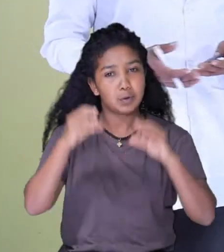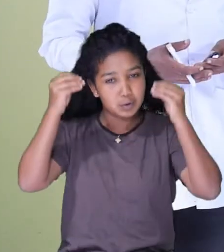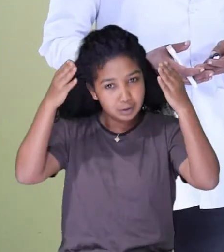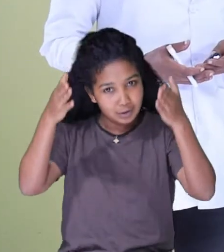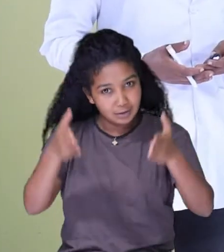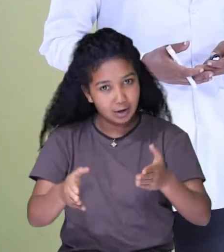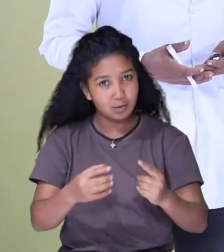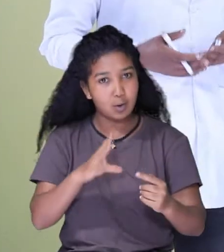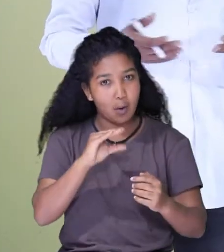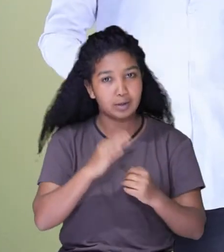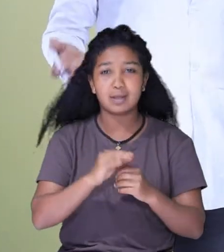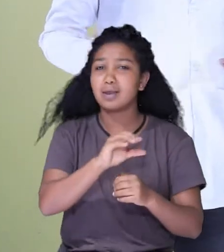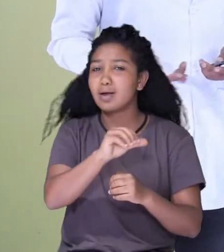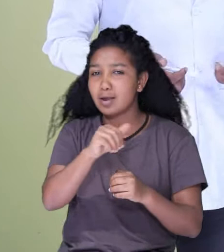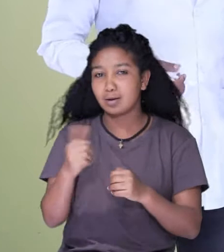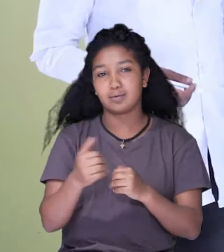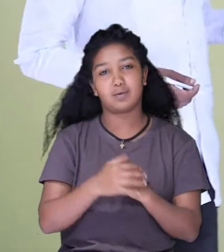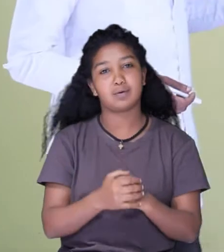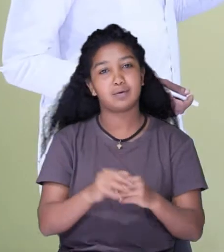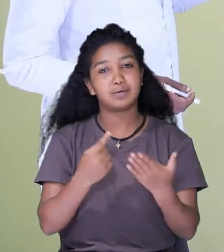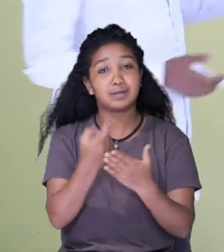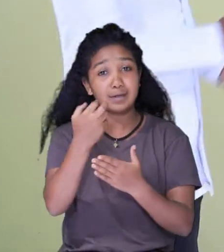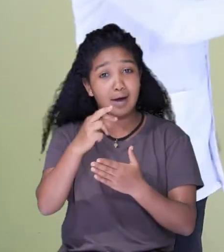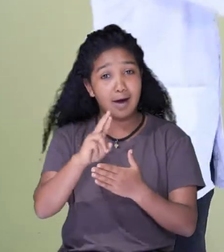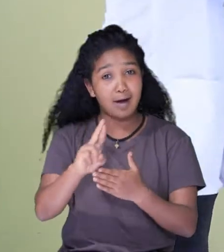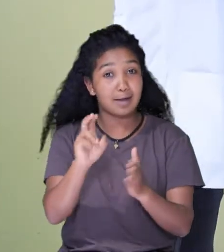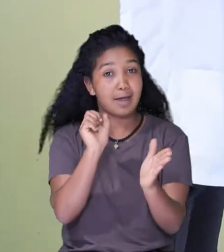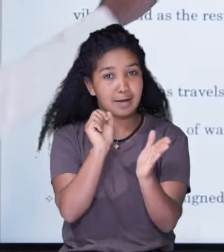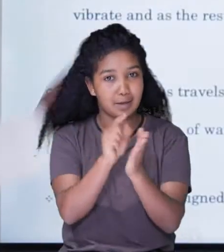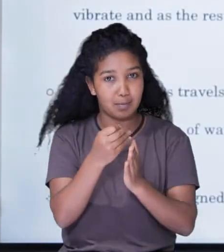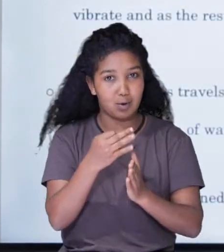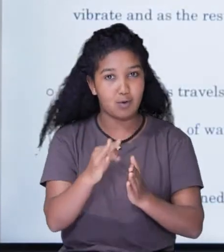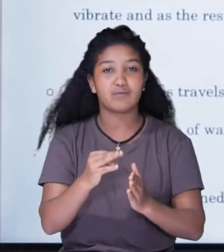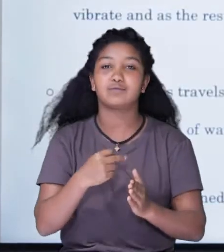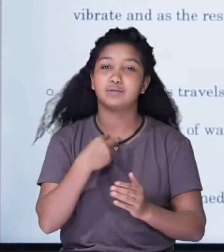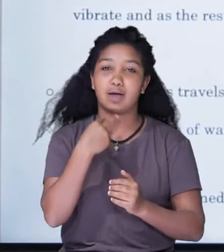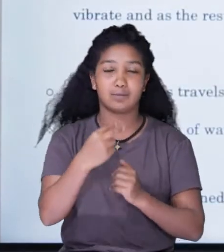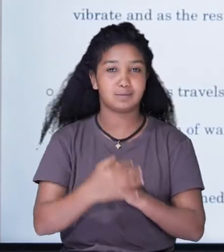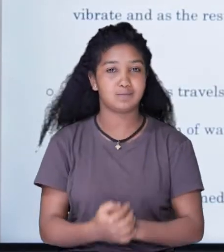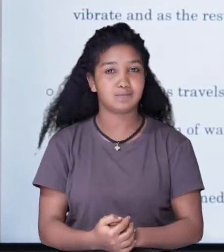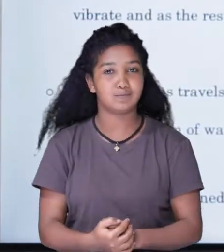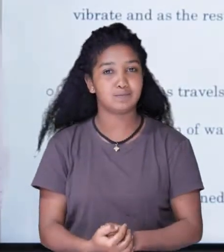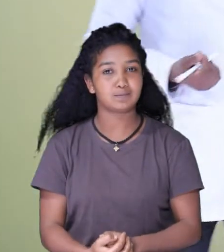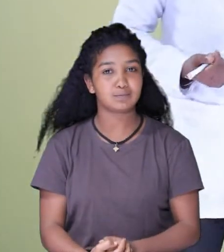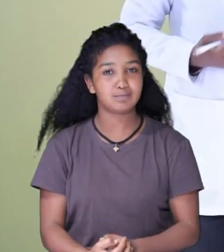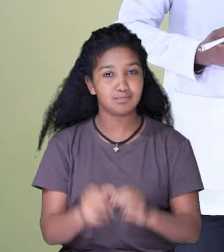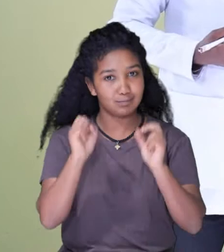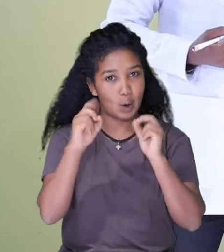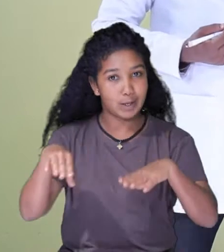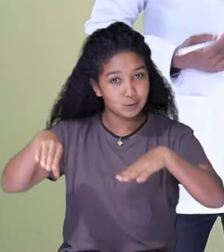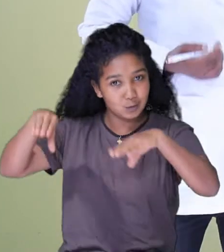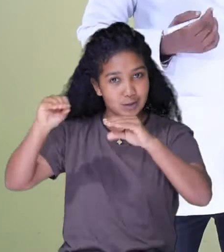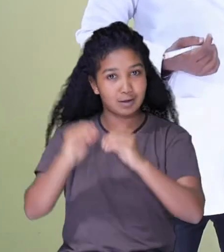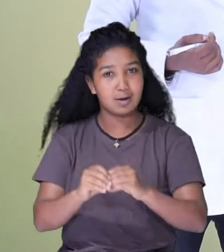teacher talking, and so on. These are examples of sound. Okay,